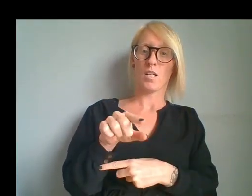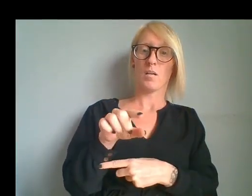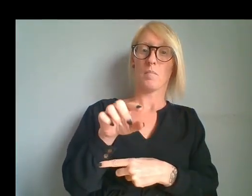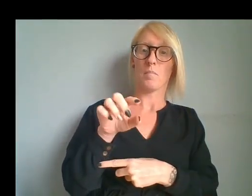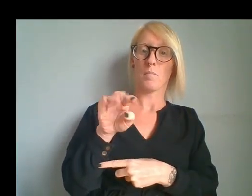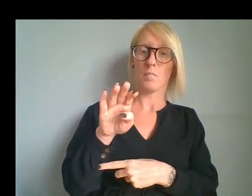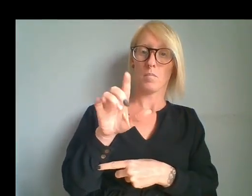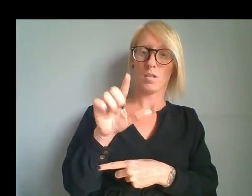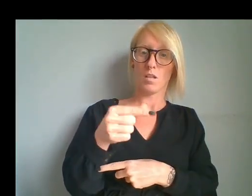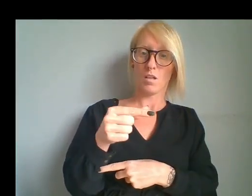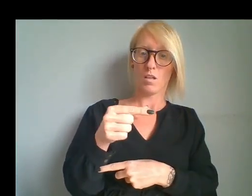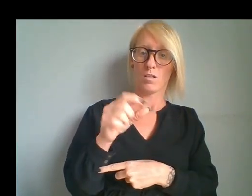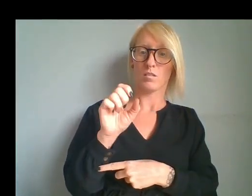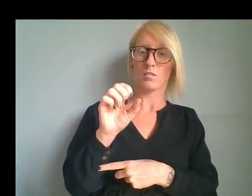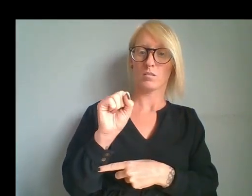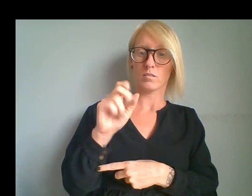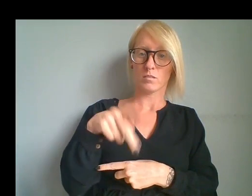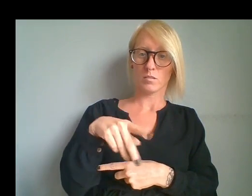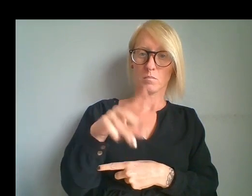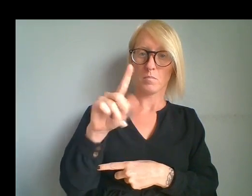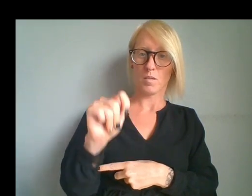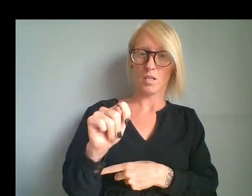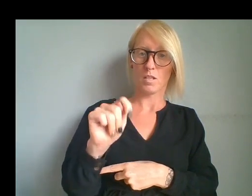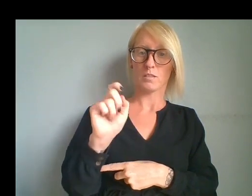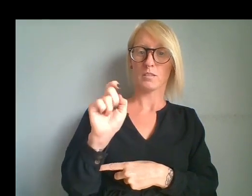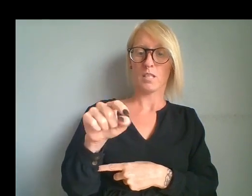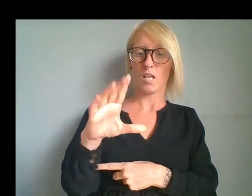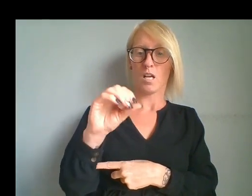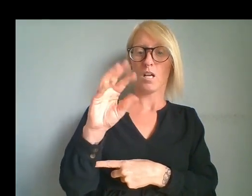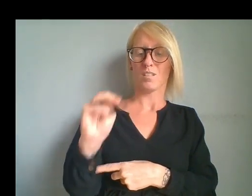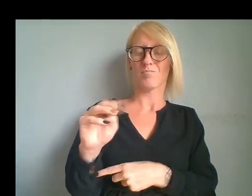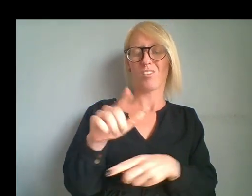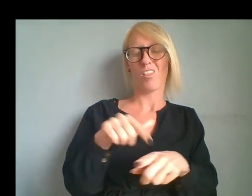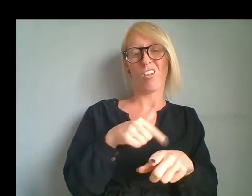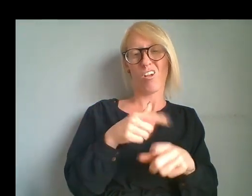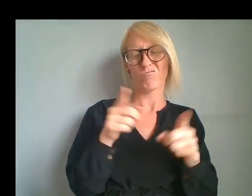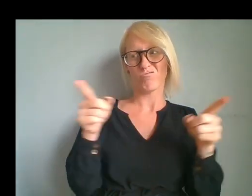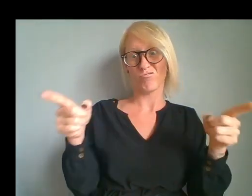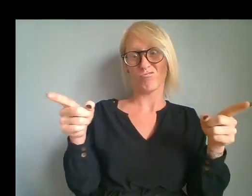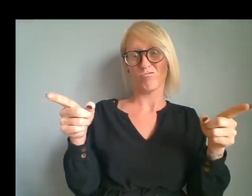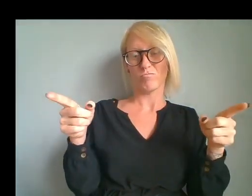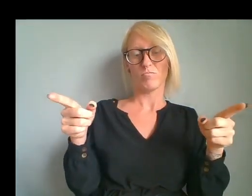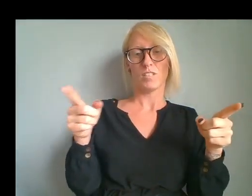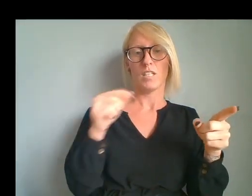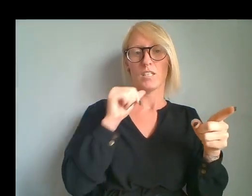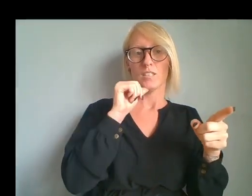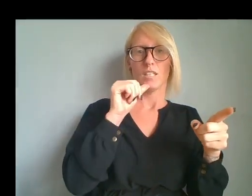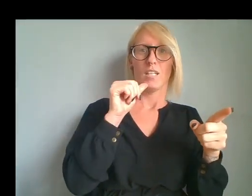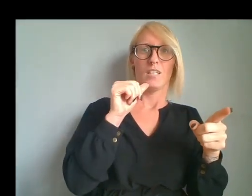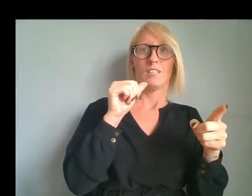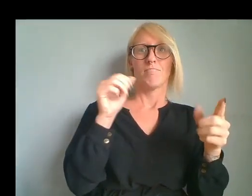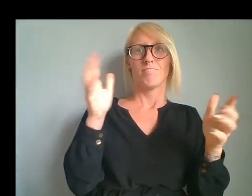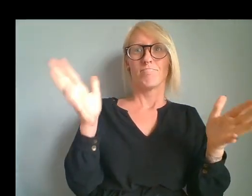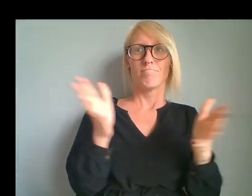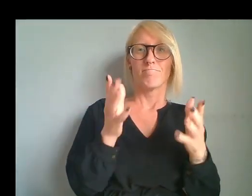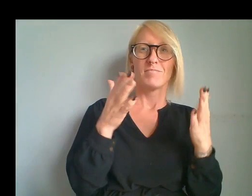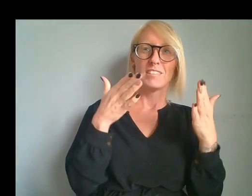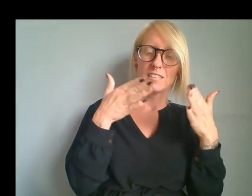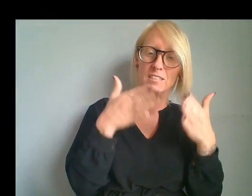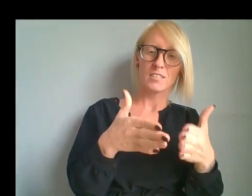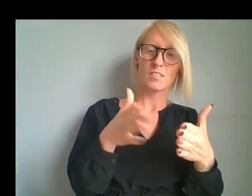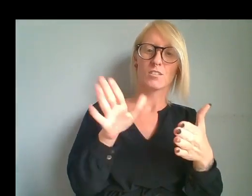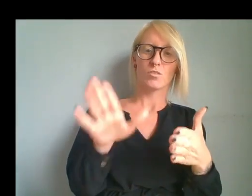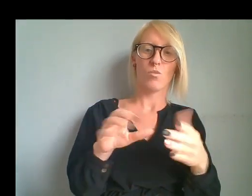.blogspot.com. So that's a little bit of a long name, and it doesn't really give your brand quite as much. So we